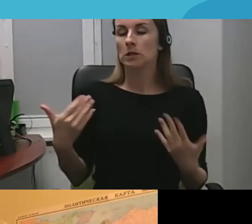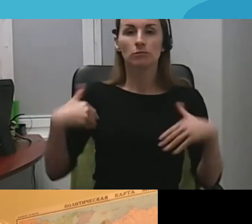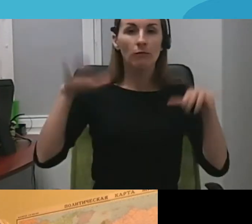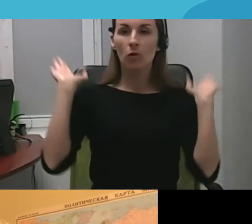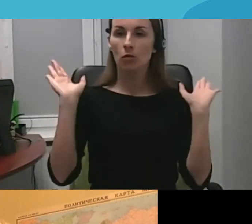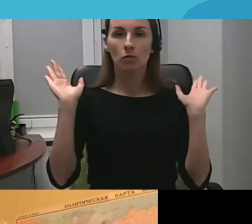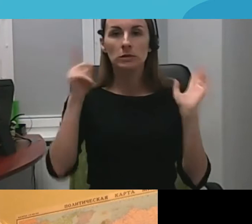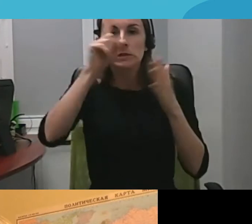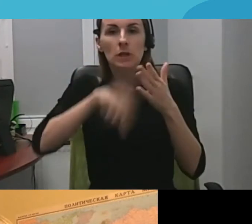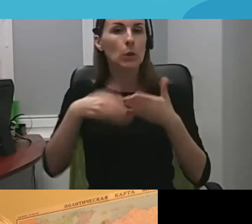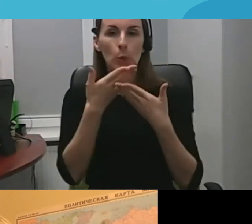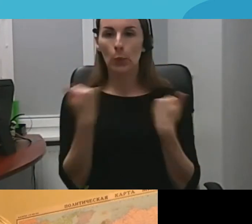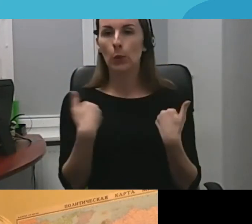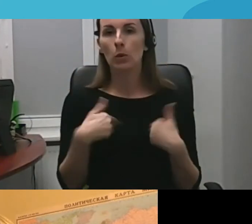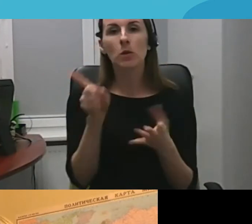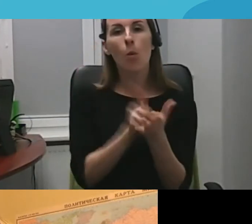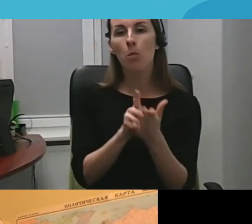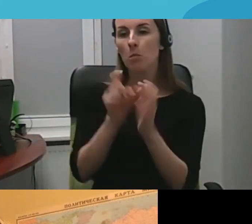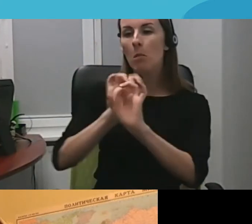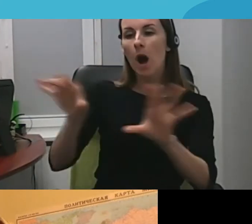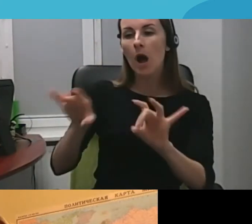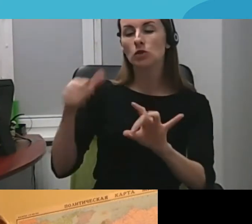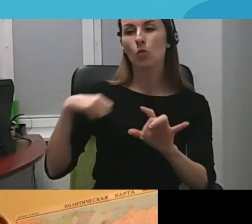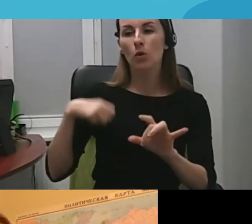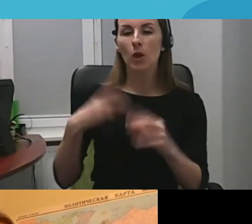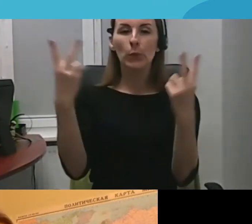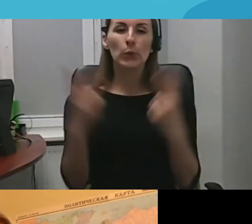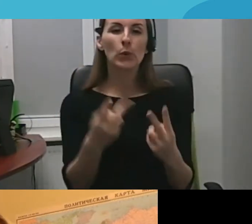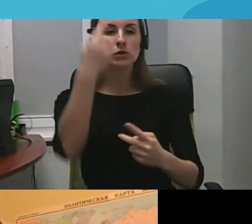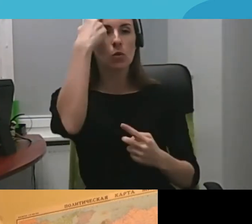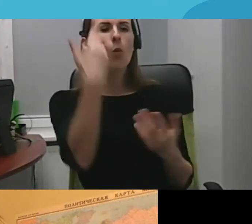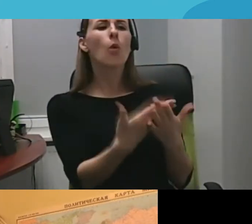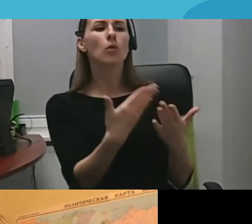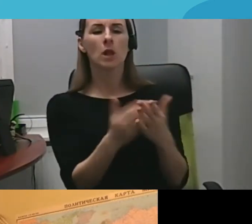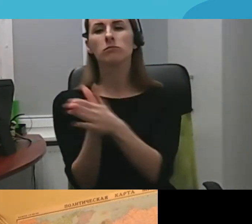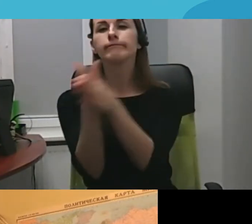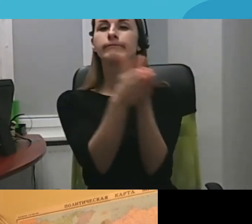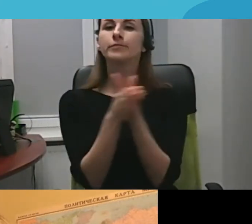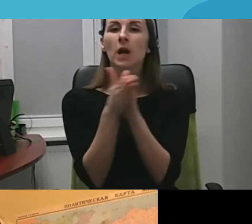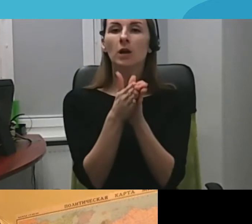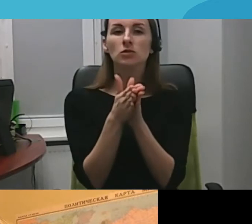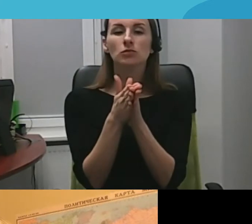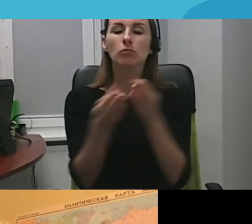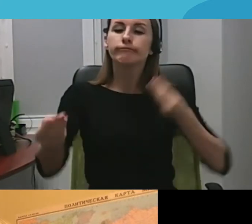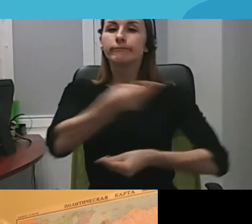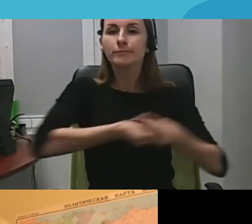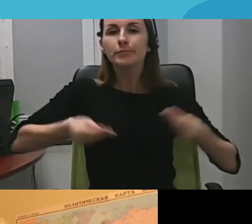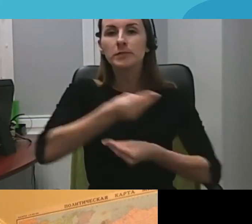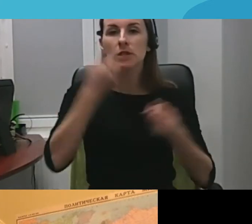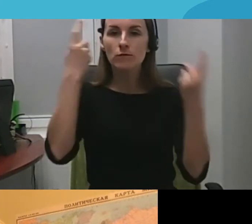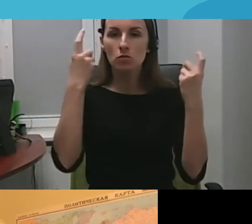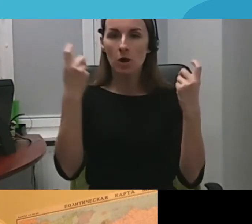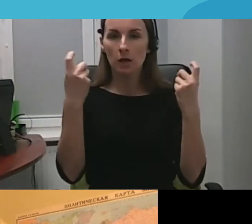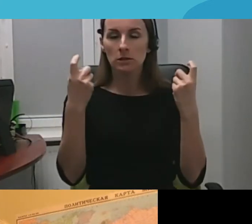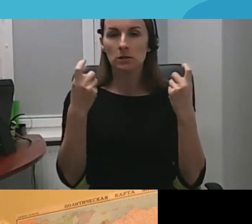we want them to tell their stories. And at the same time, it's very clear that if we will not collect